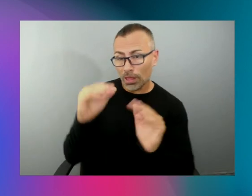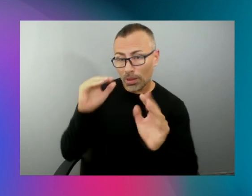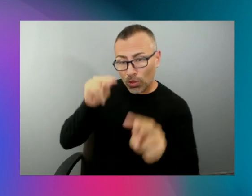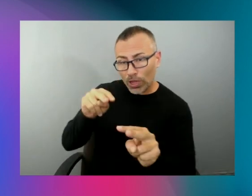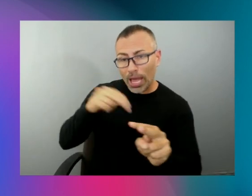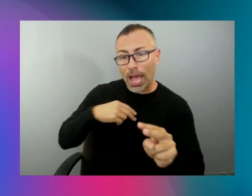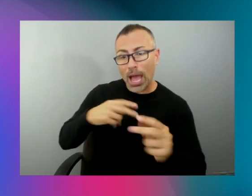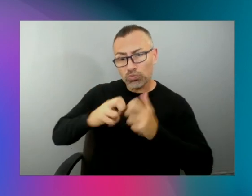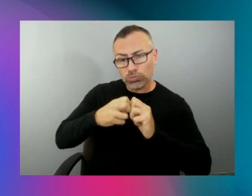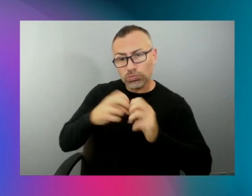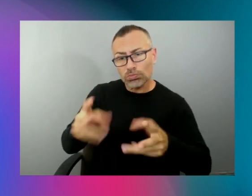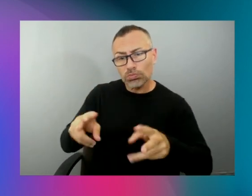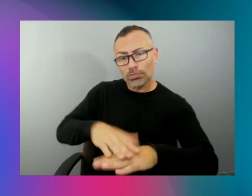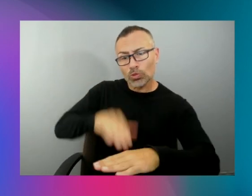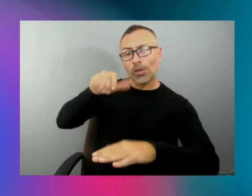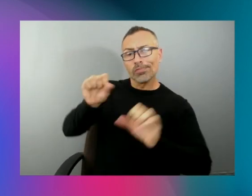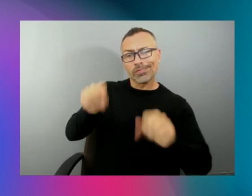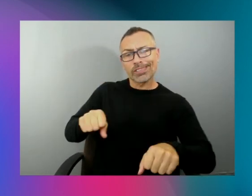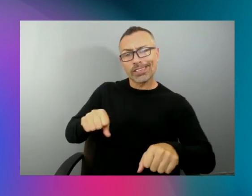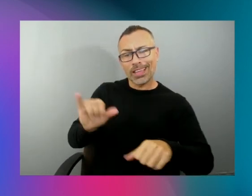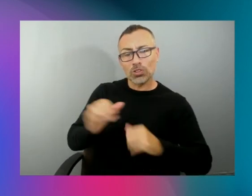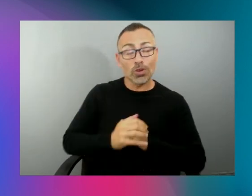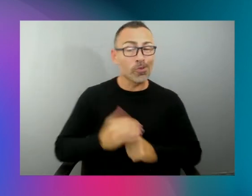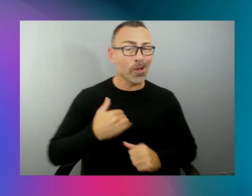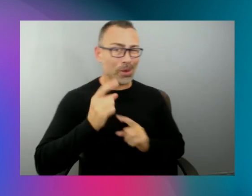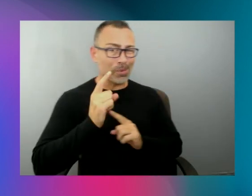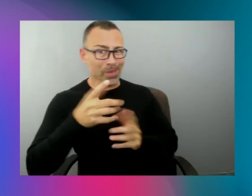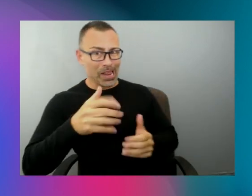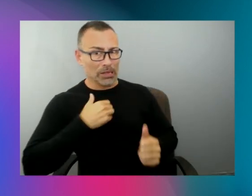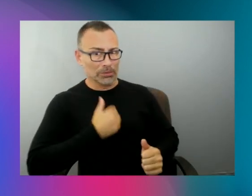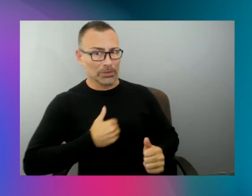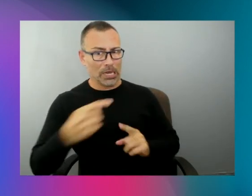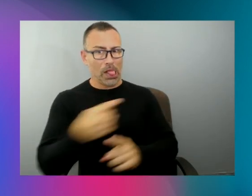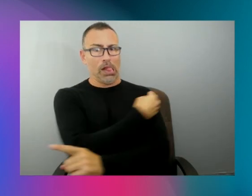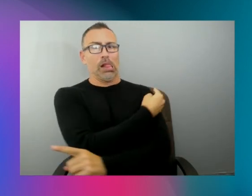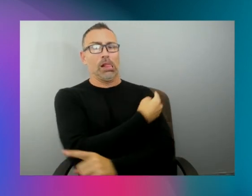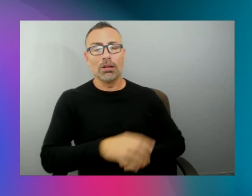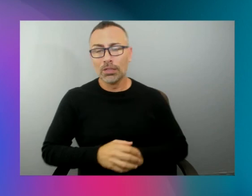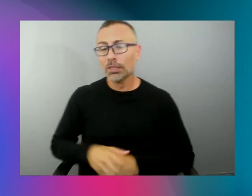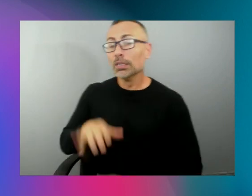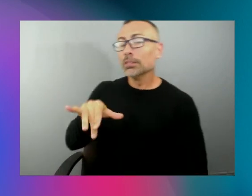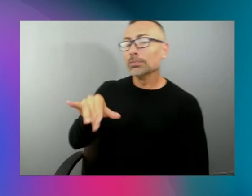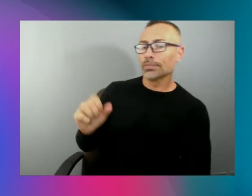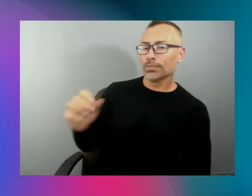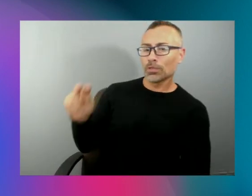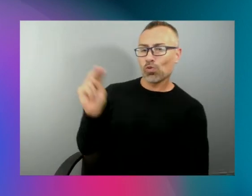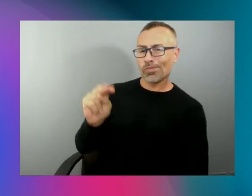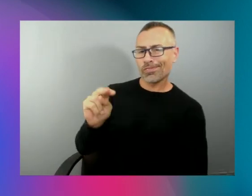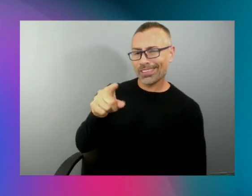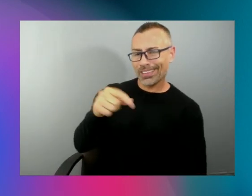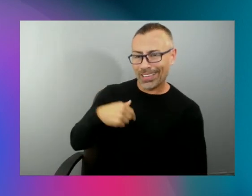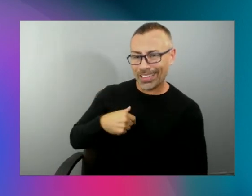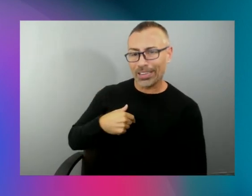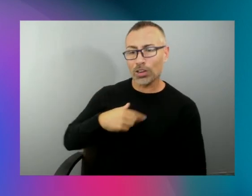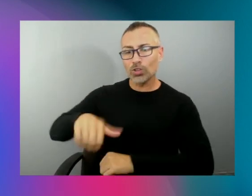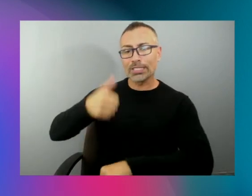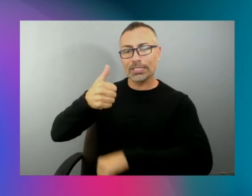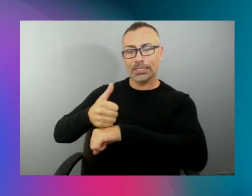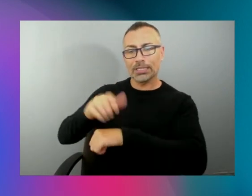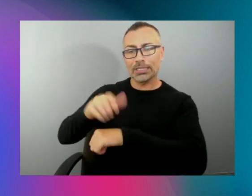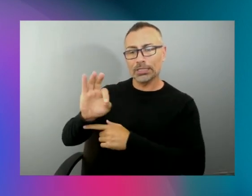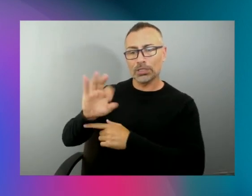to derail you, but yeah, I mean, if you look at here, right, if you look at here, default encryption, it's already